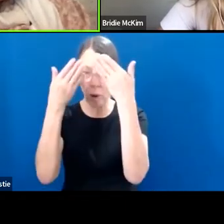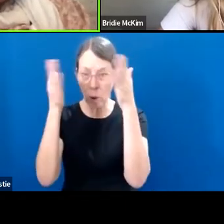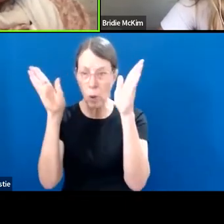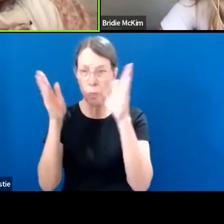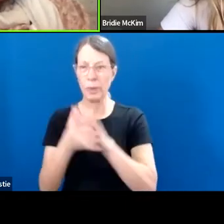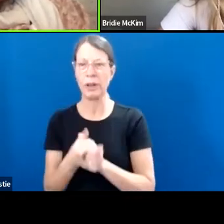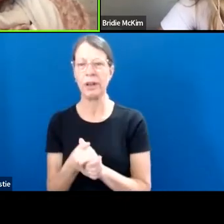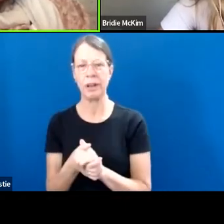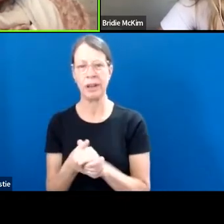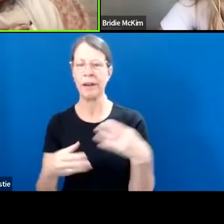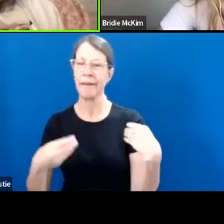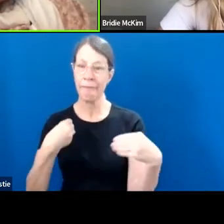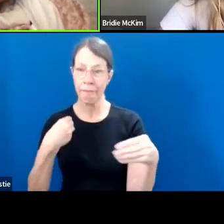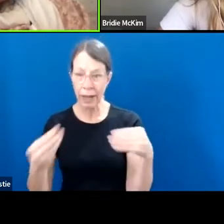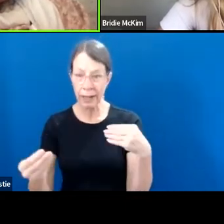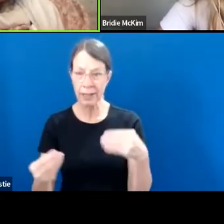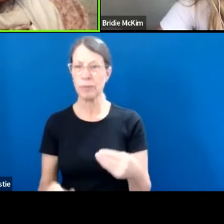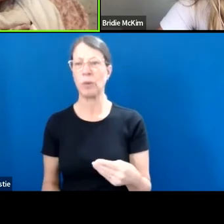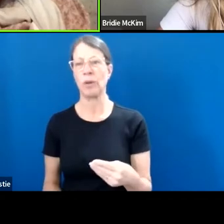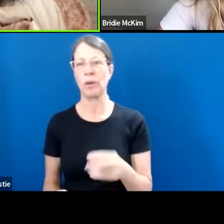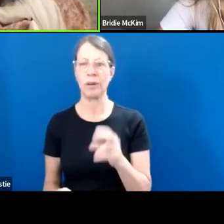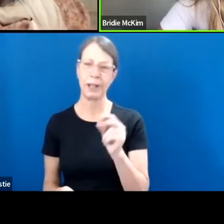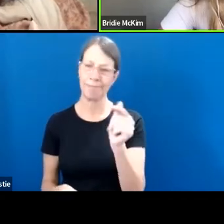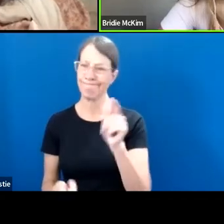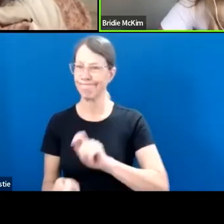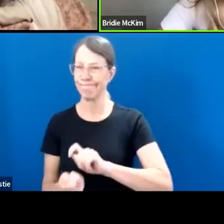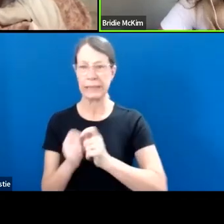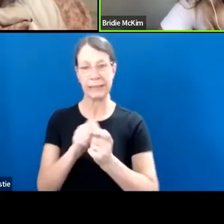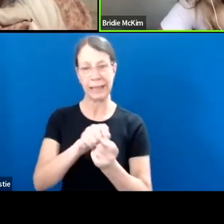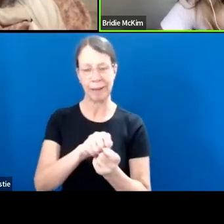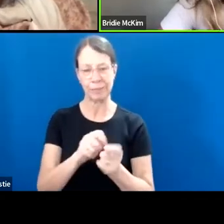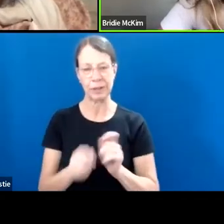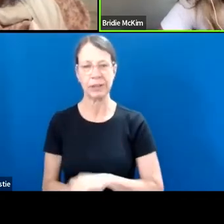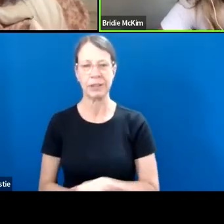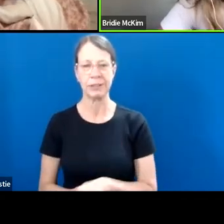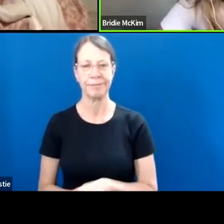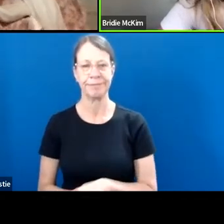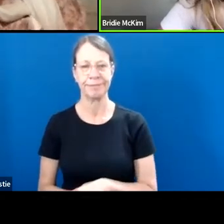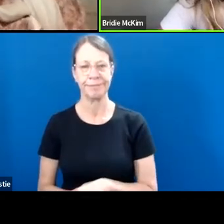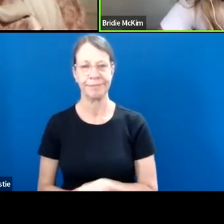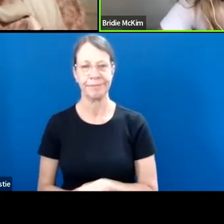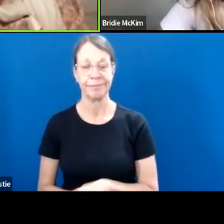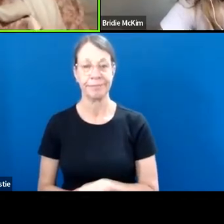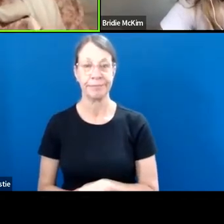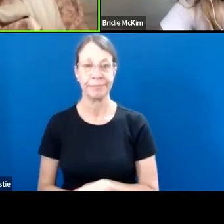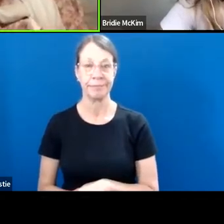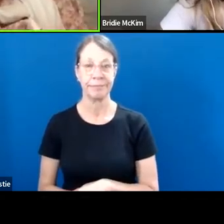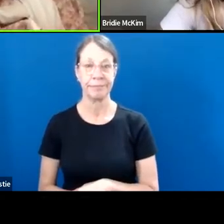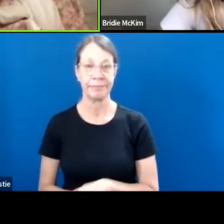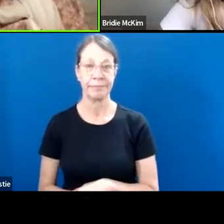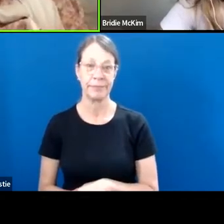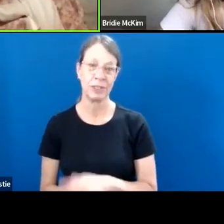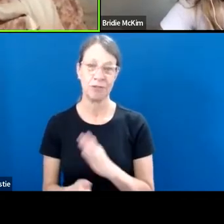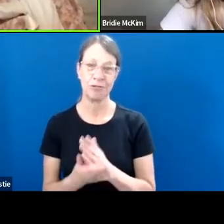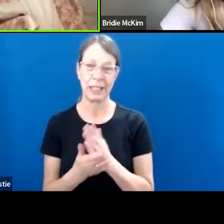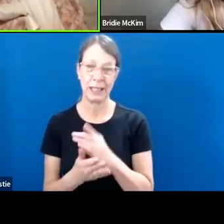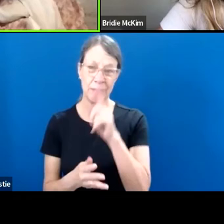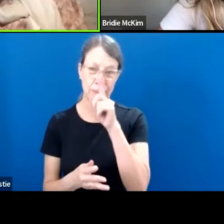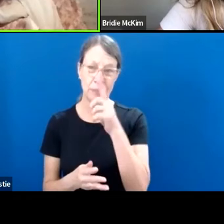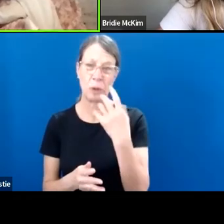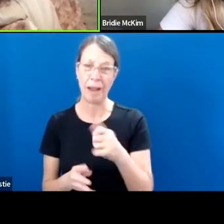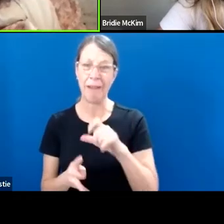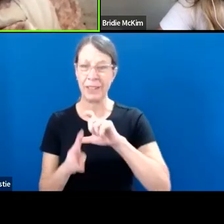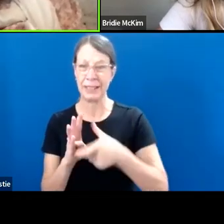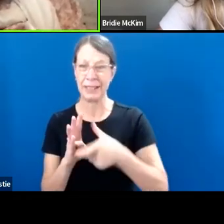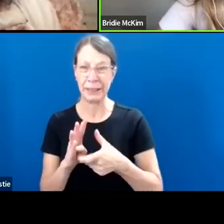and adaptive and things like this. People with disabilities are, we're good